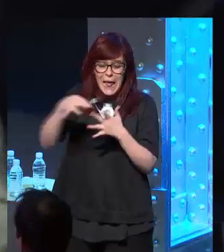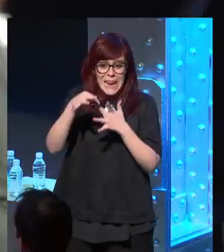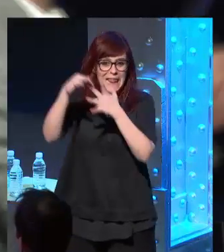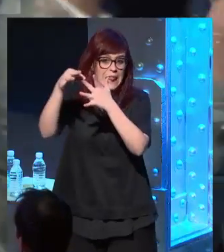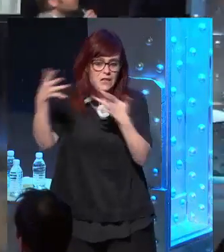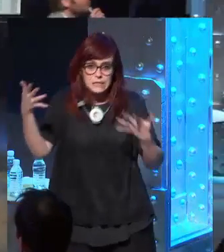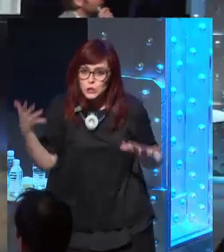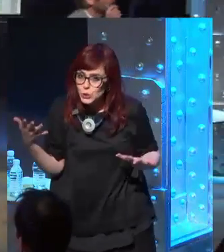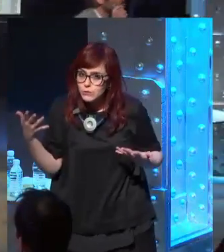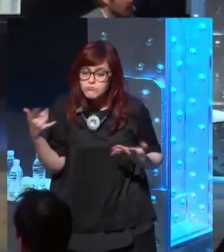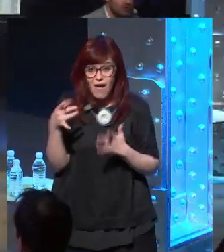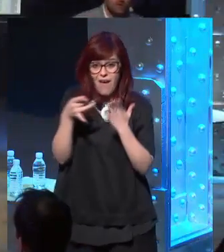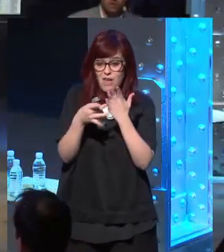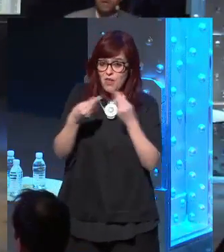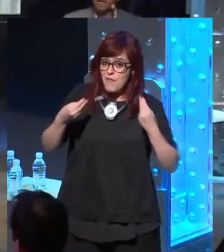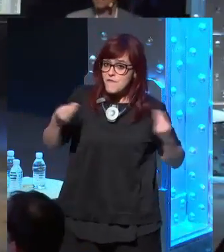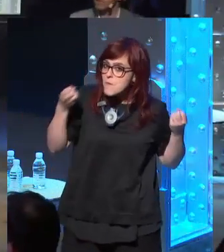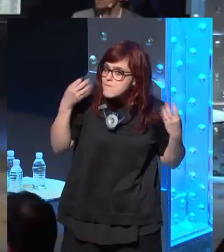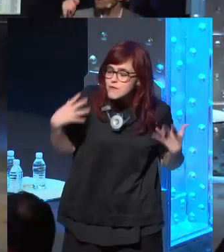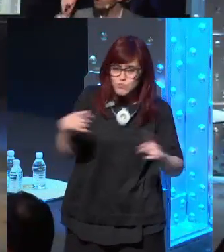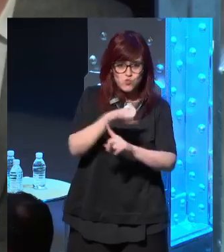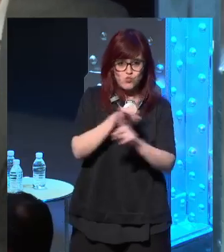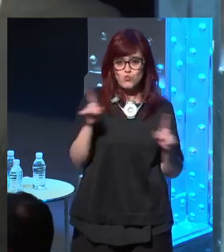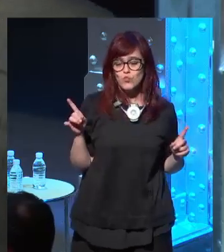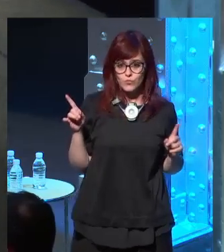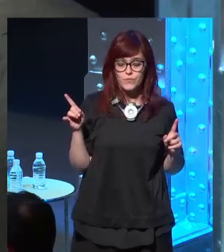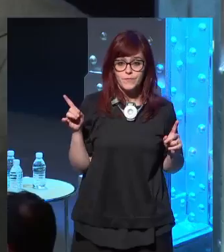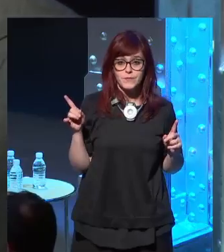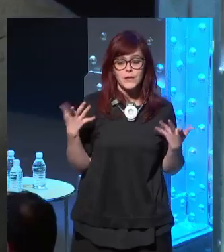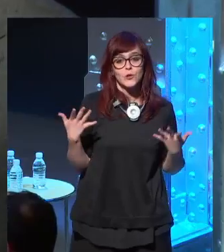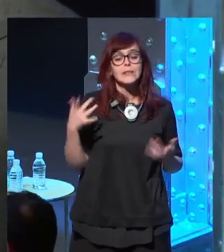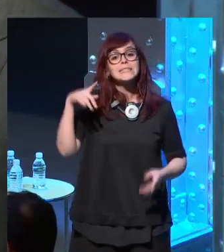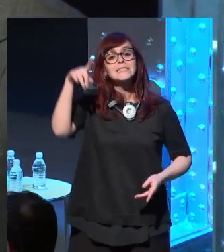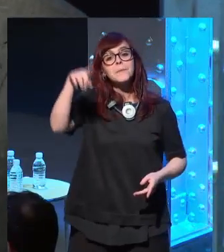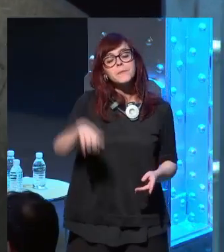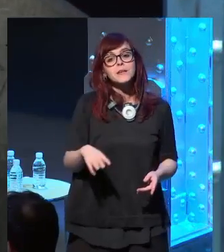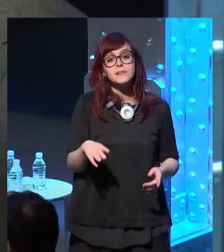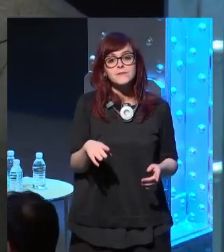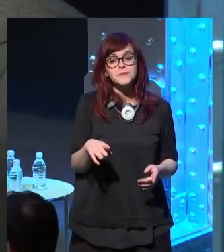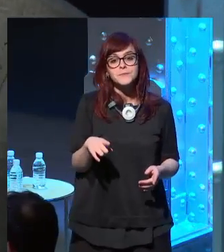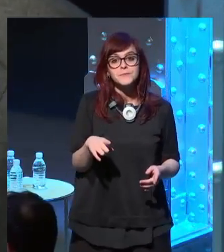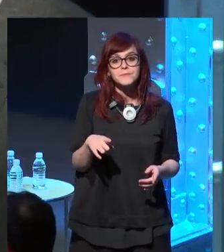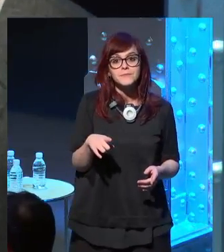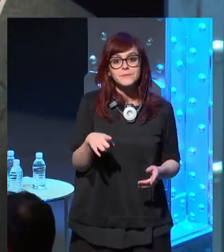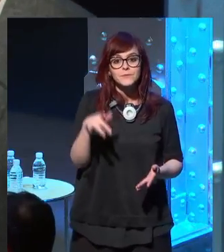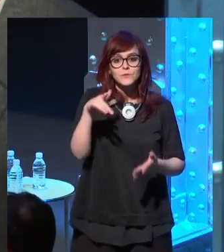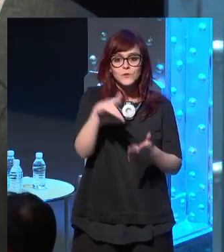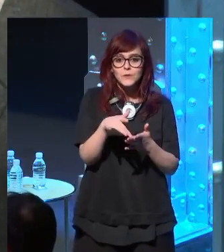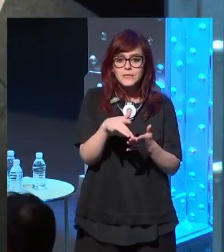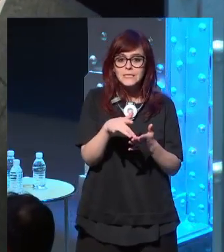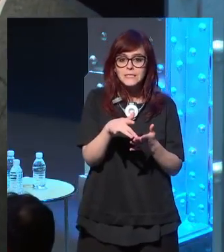And interestingly, the country we get most visits from at the Happiness Research Institute is South